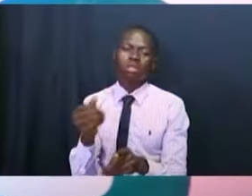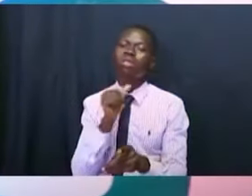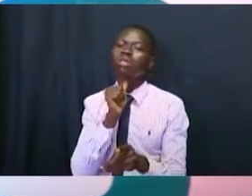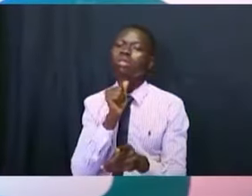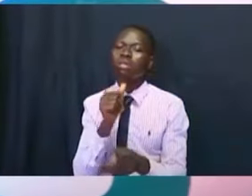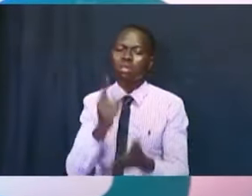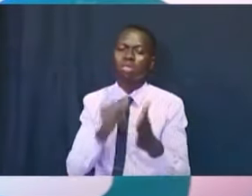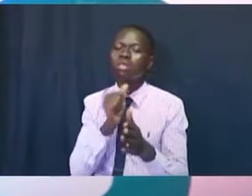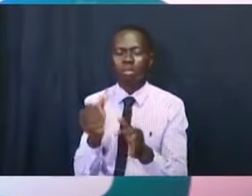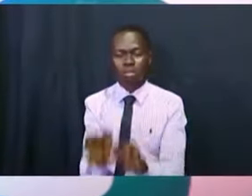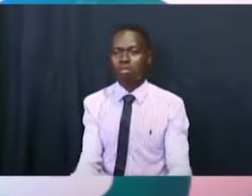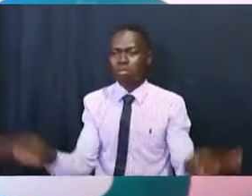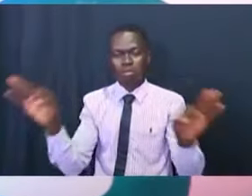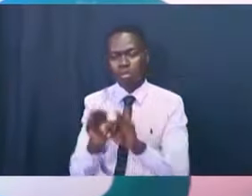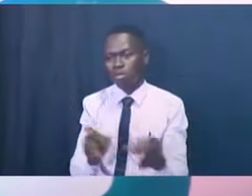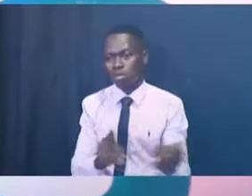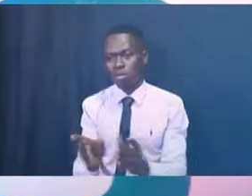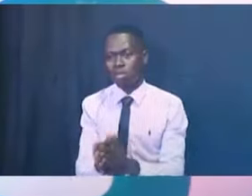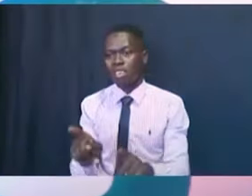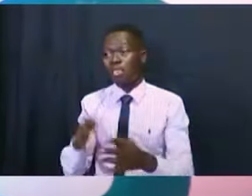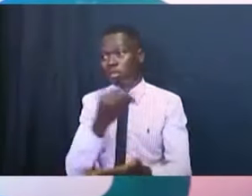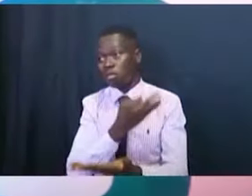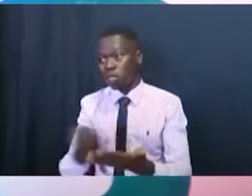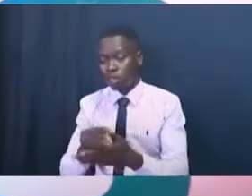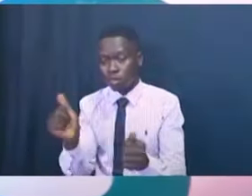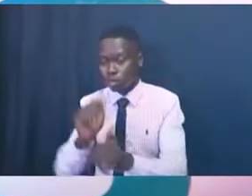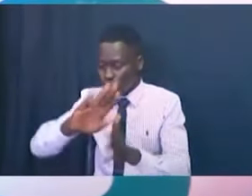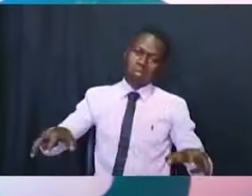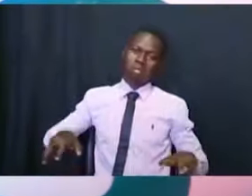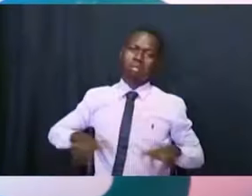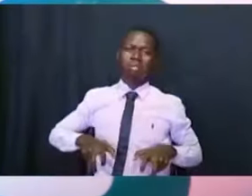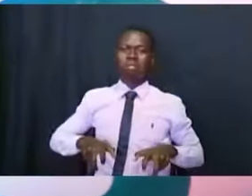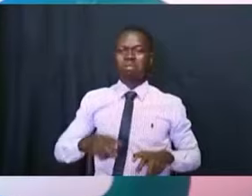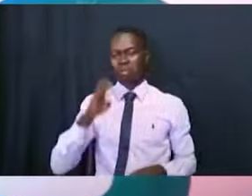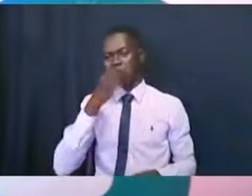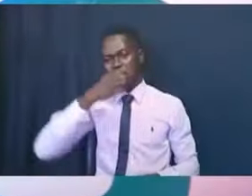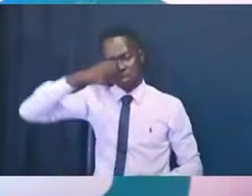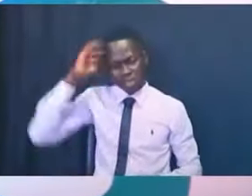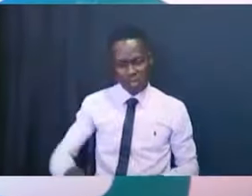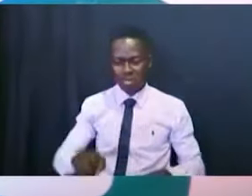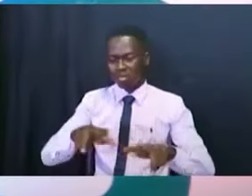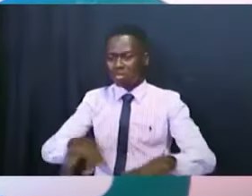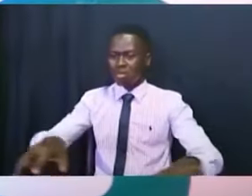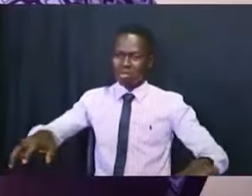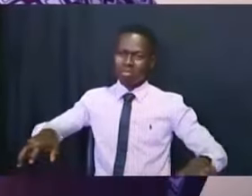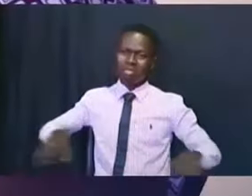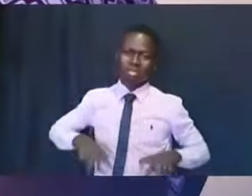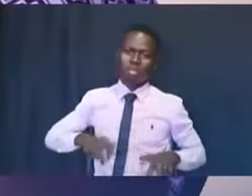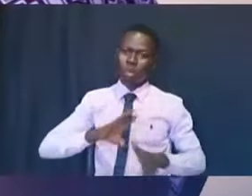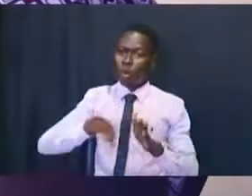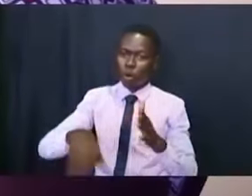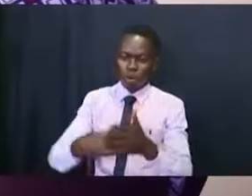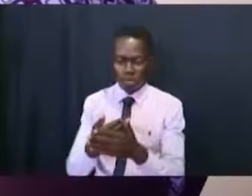done. They have become filled with every kind of wickedness, evil, greed, depravity. They